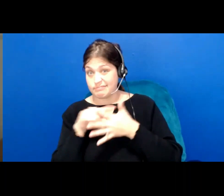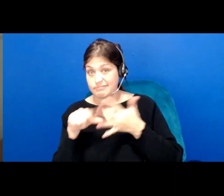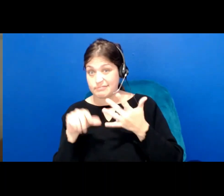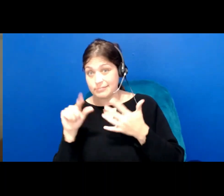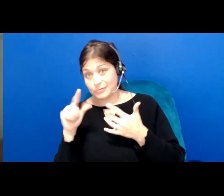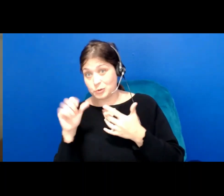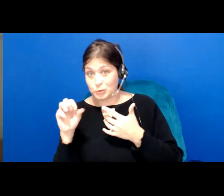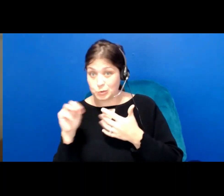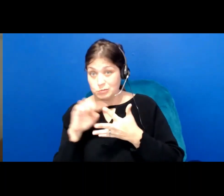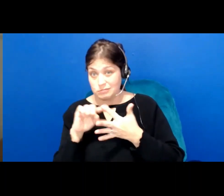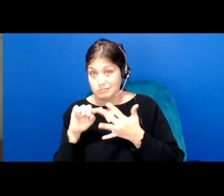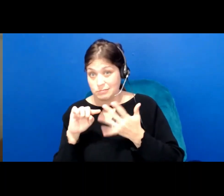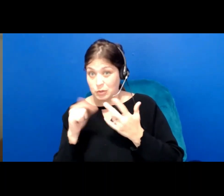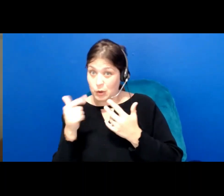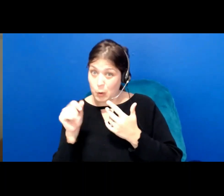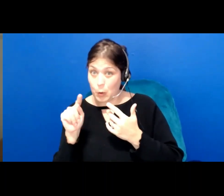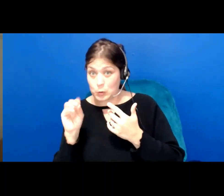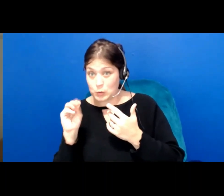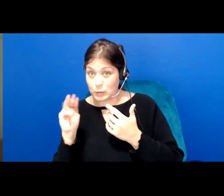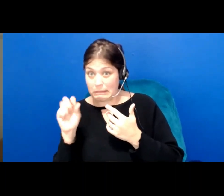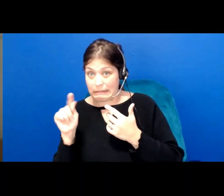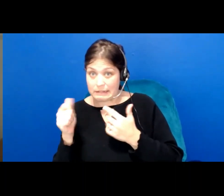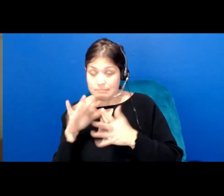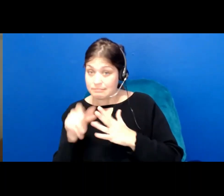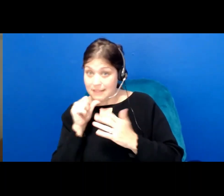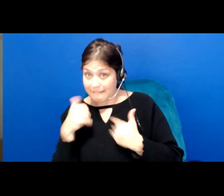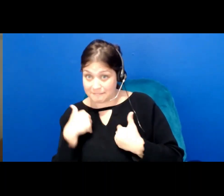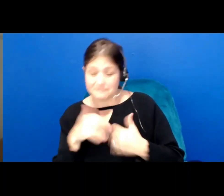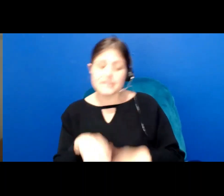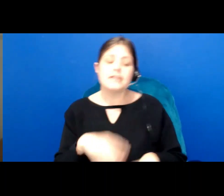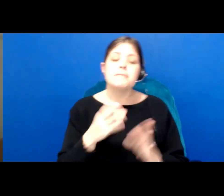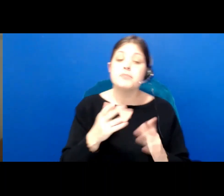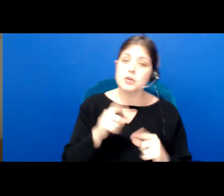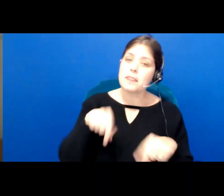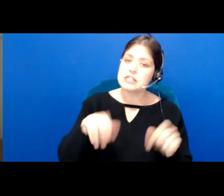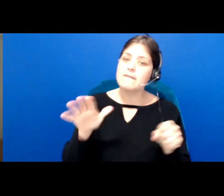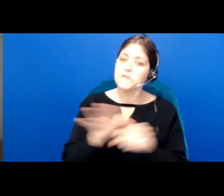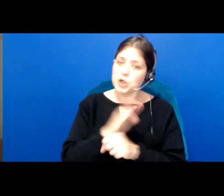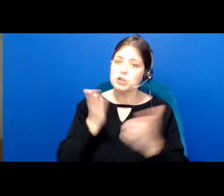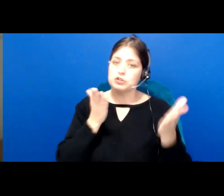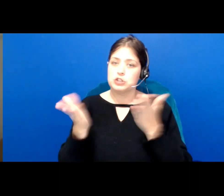know. So this is a full service environment.